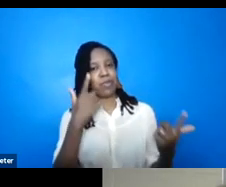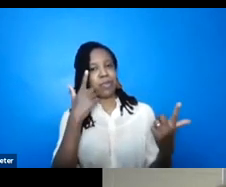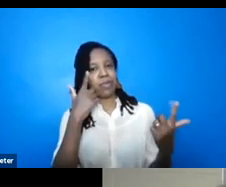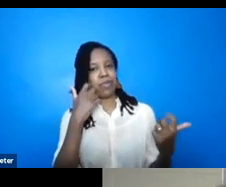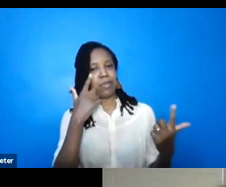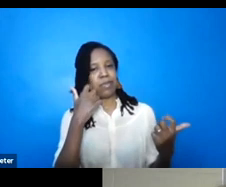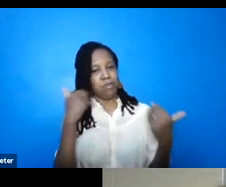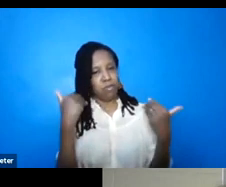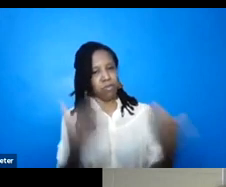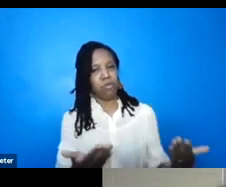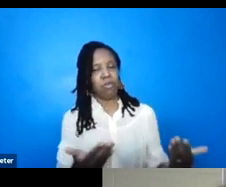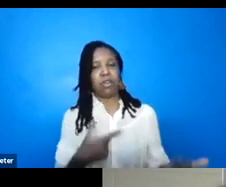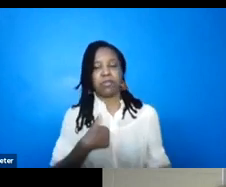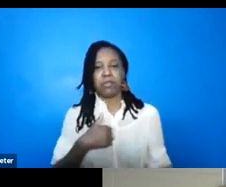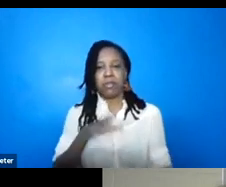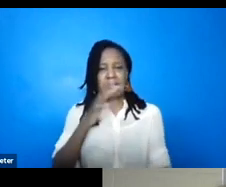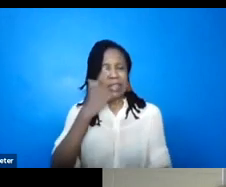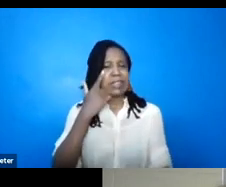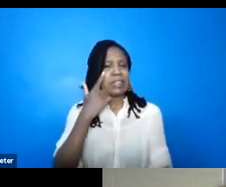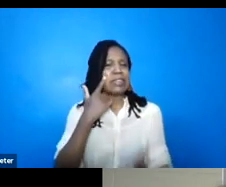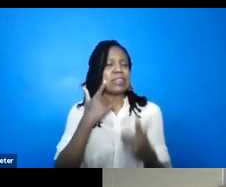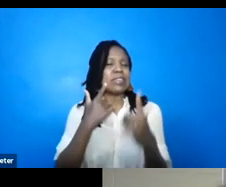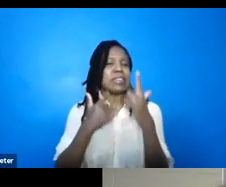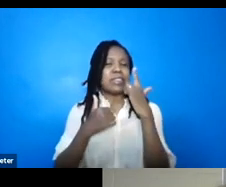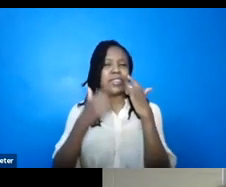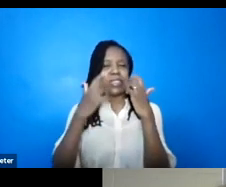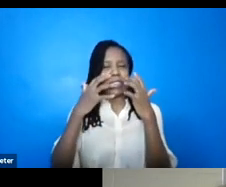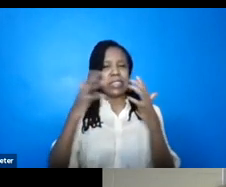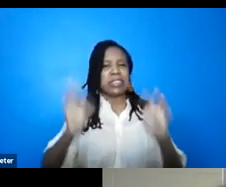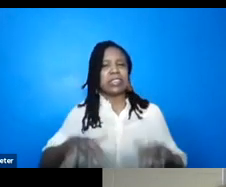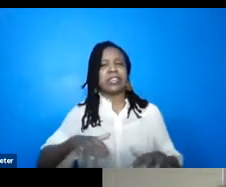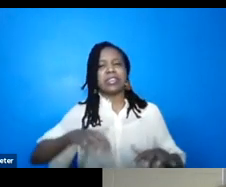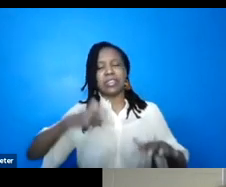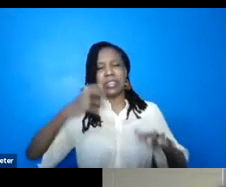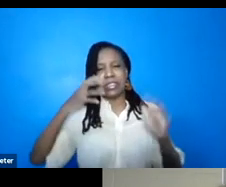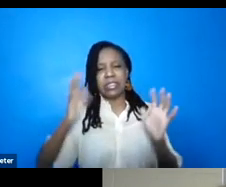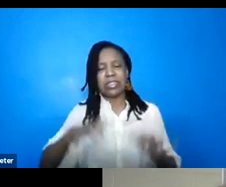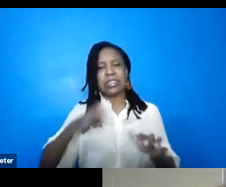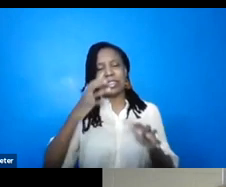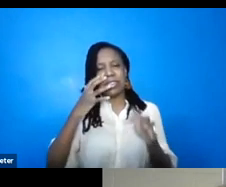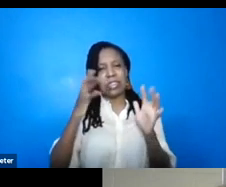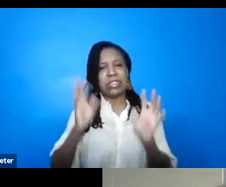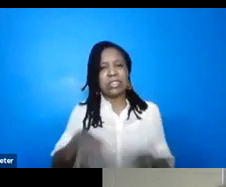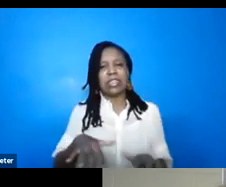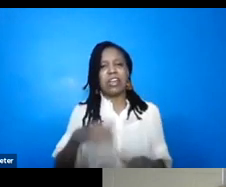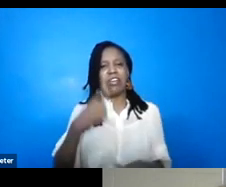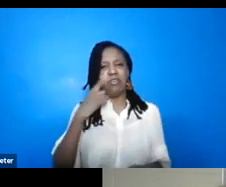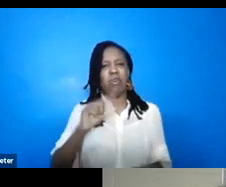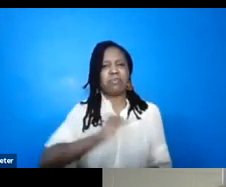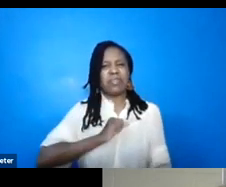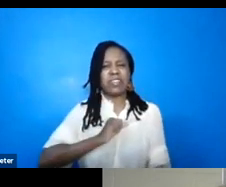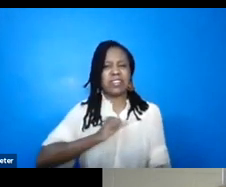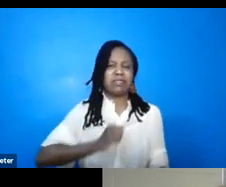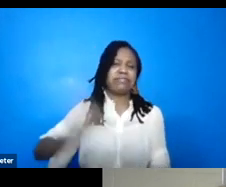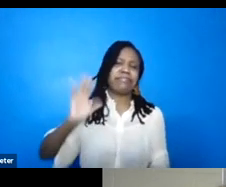life, I was crying from the 16-year-old boy who never cried. I was crying because I never had the right to cry. I never had